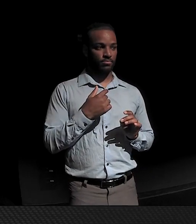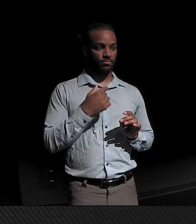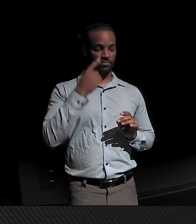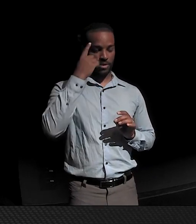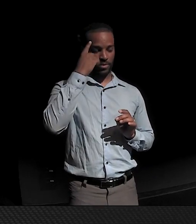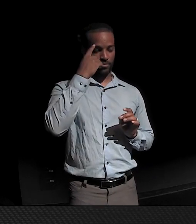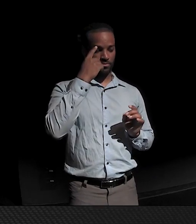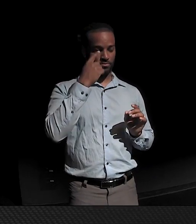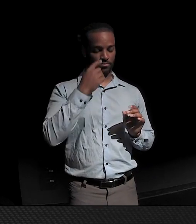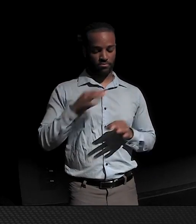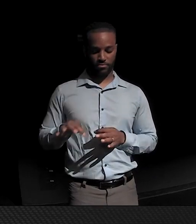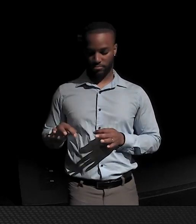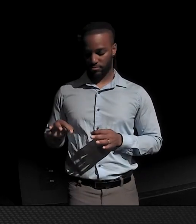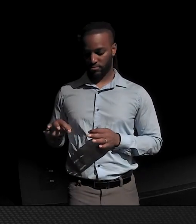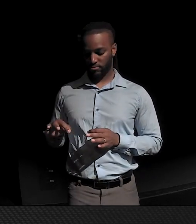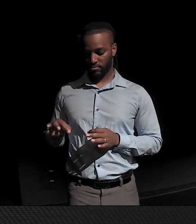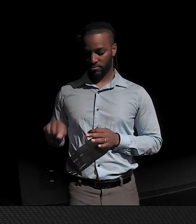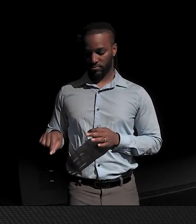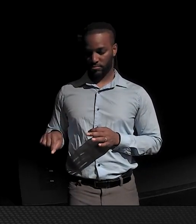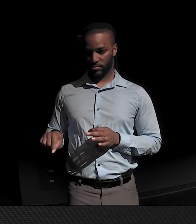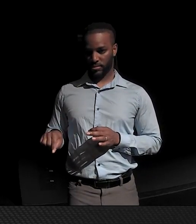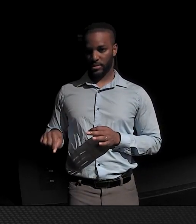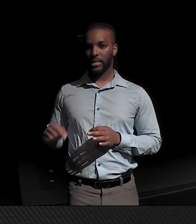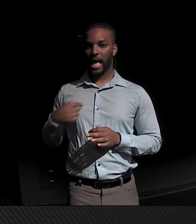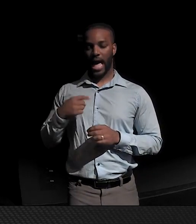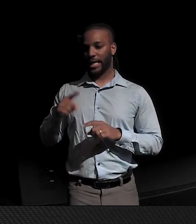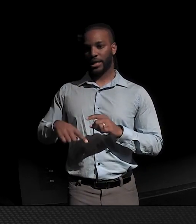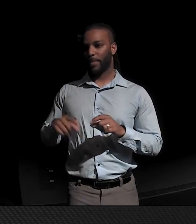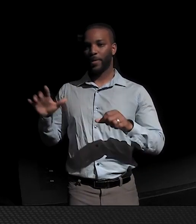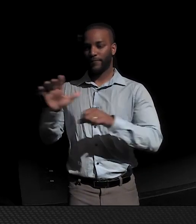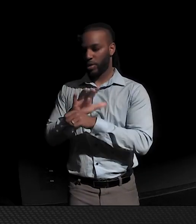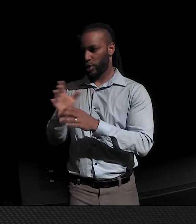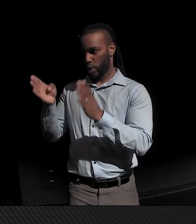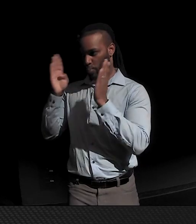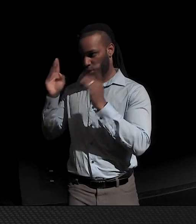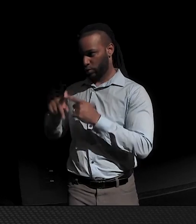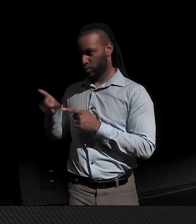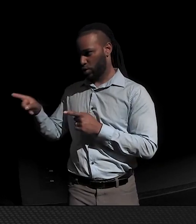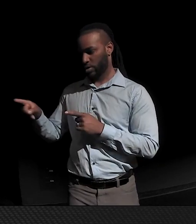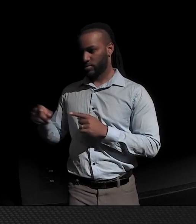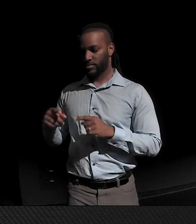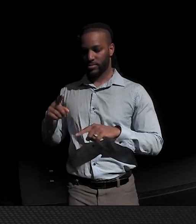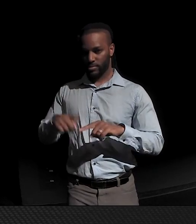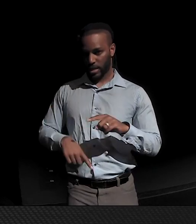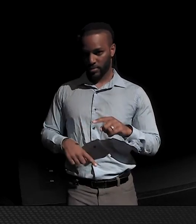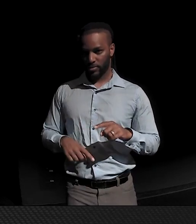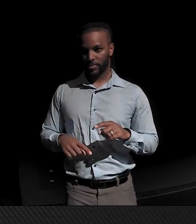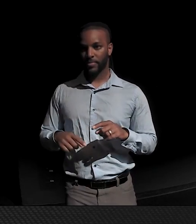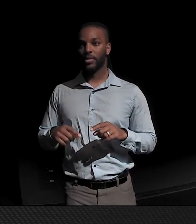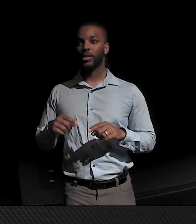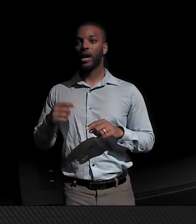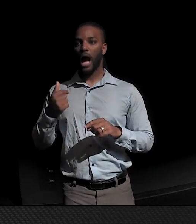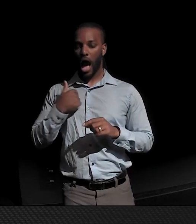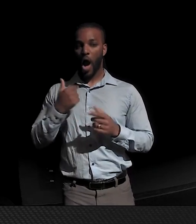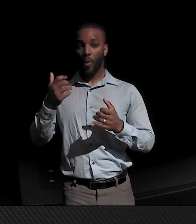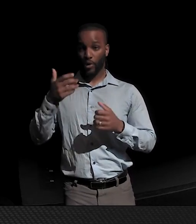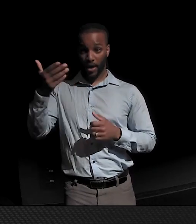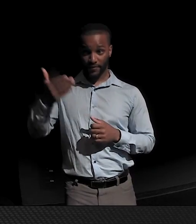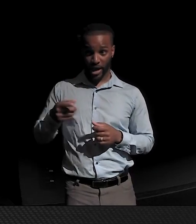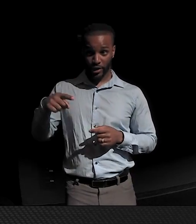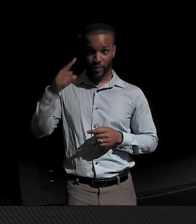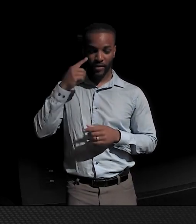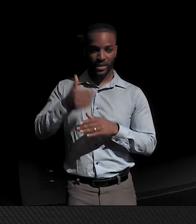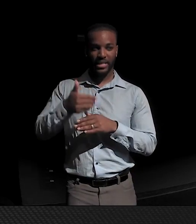my brain would then be going to there. I couldn't be fully present to her in that moment. And so I want to invite you